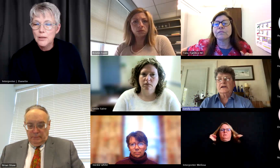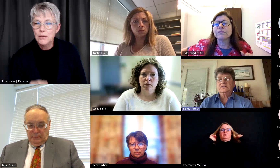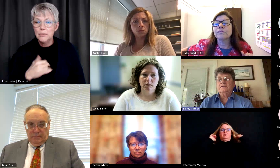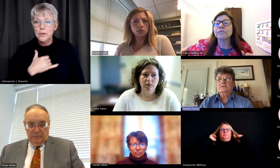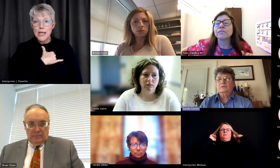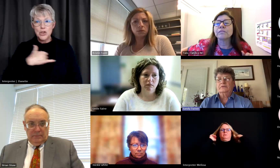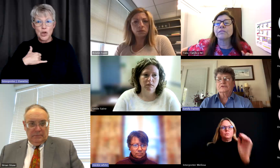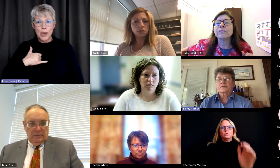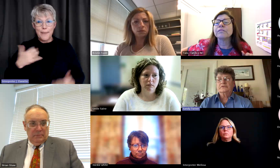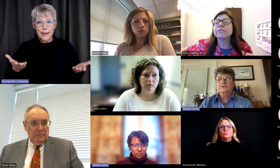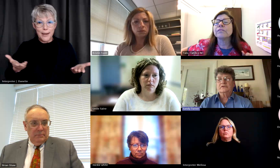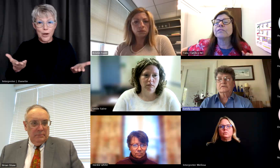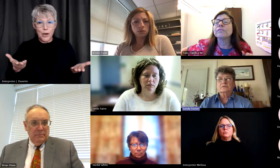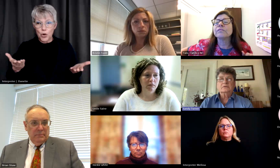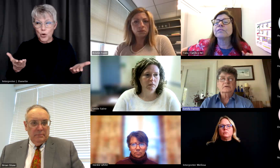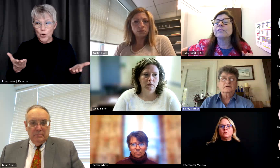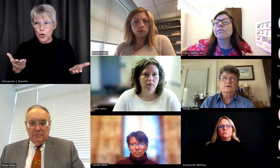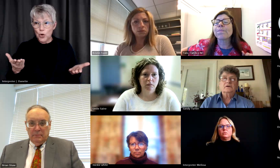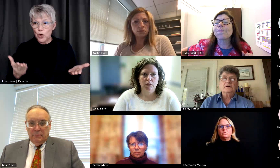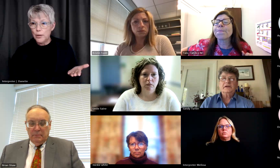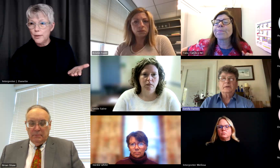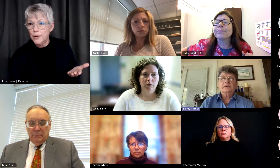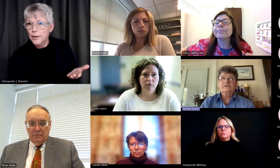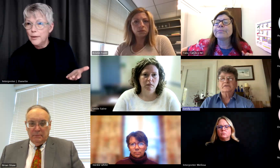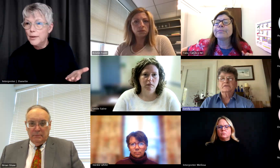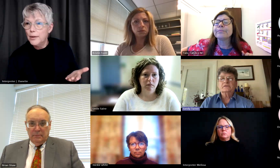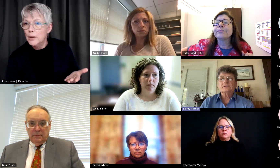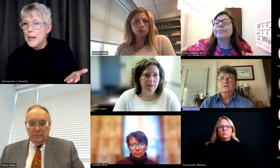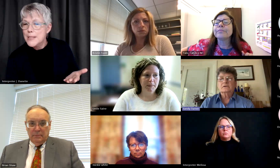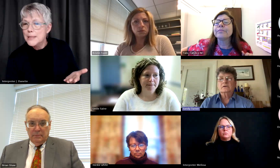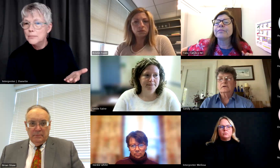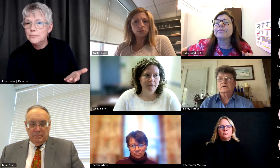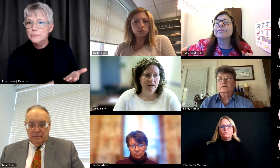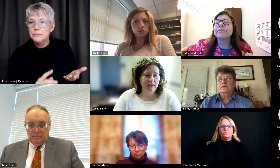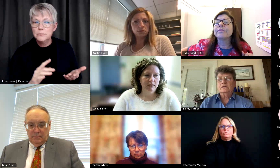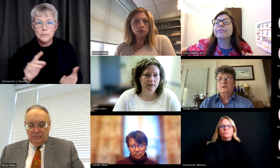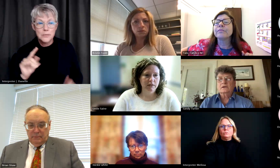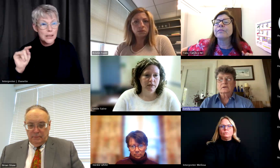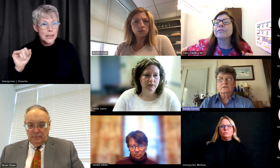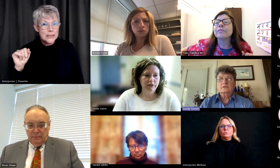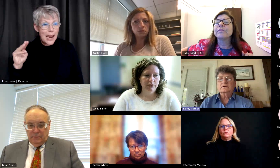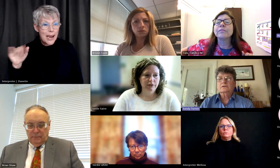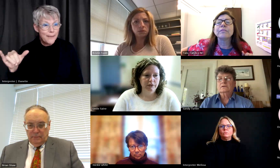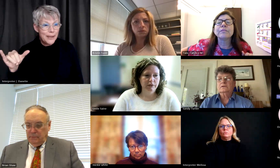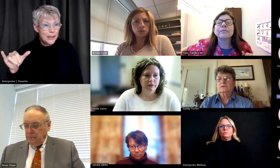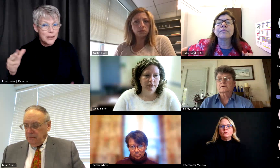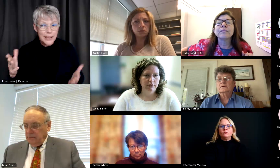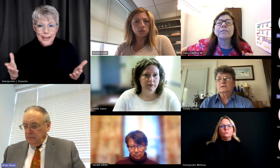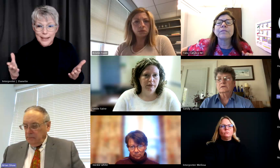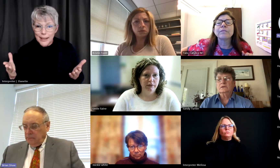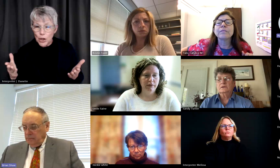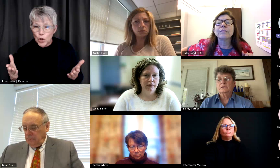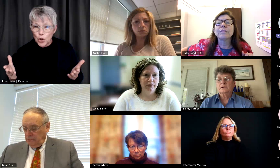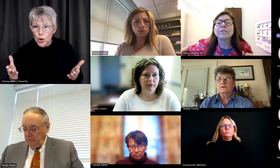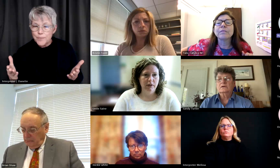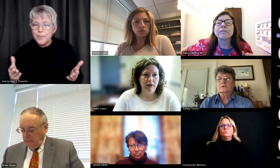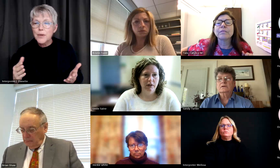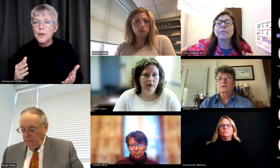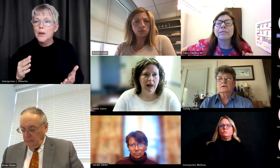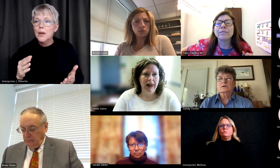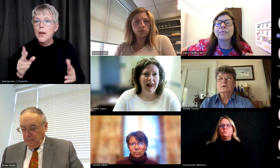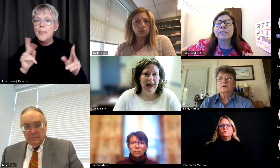I can't see whether Jimmy's here. Tammy's here. So, Sandy, if you click the people button